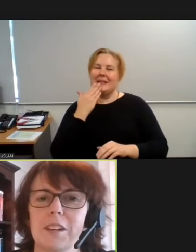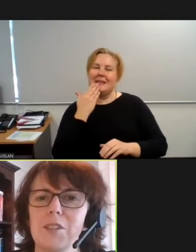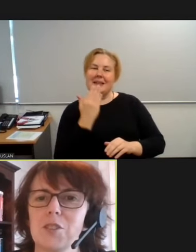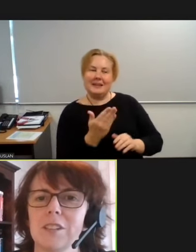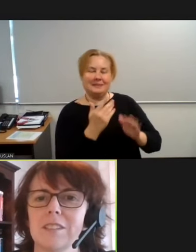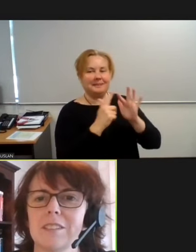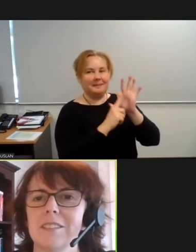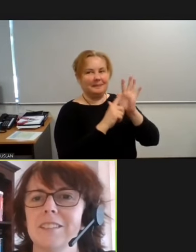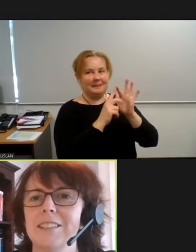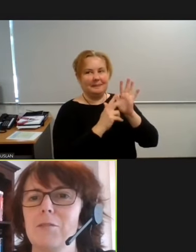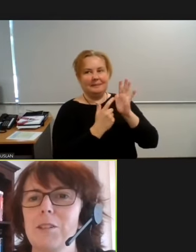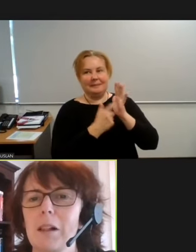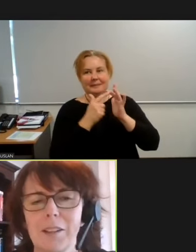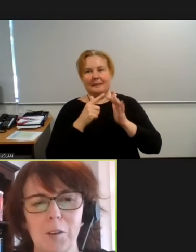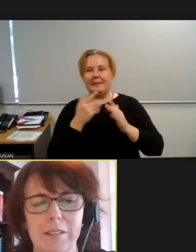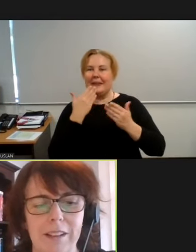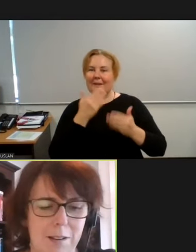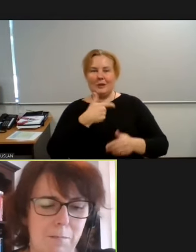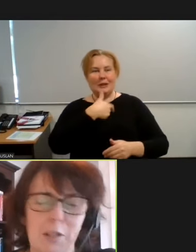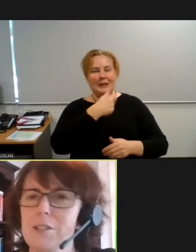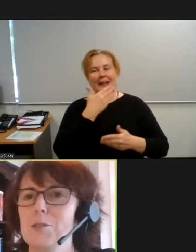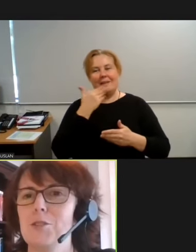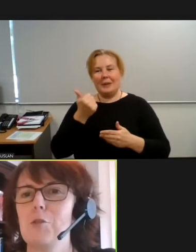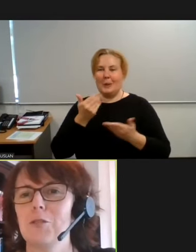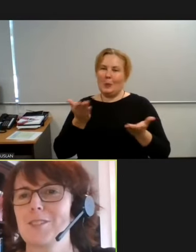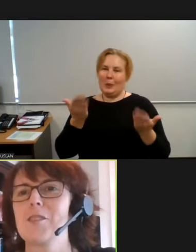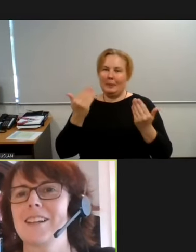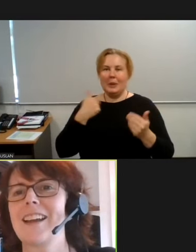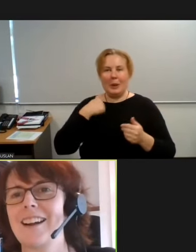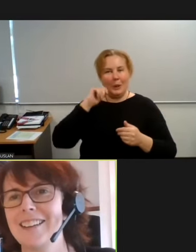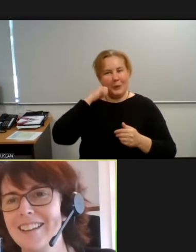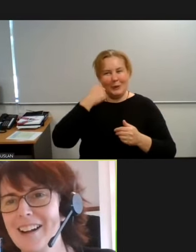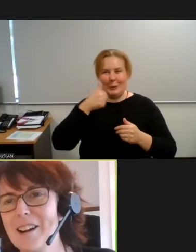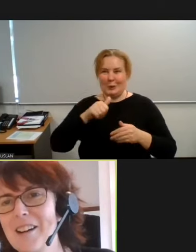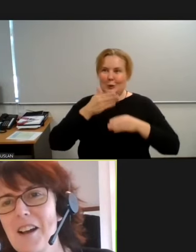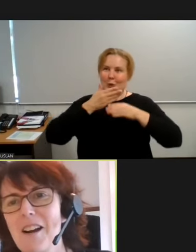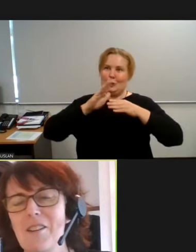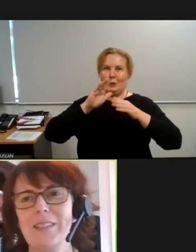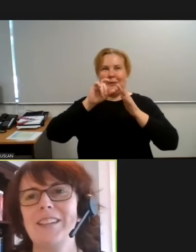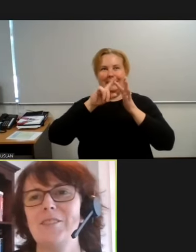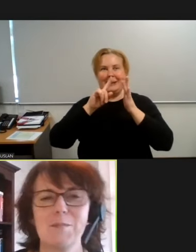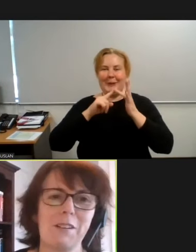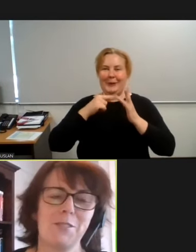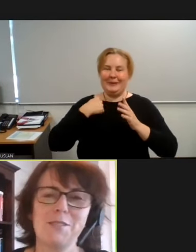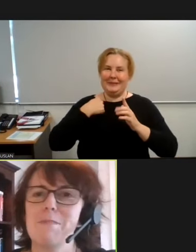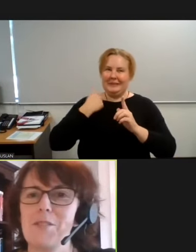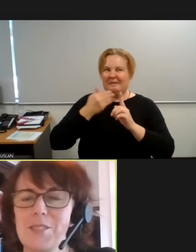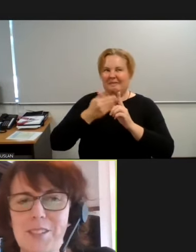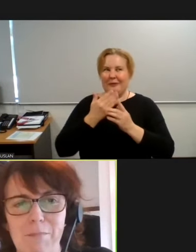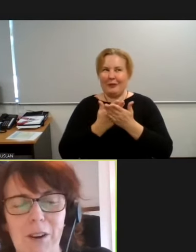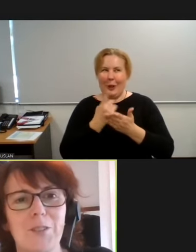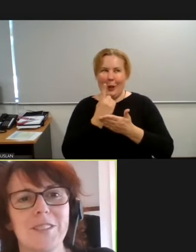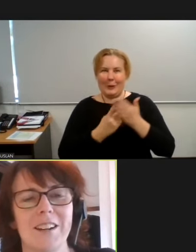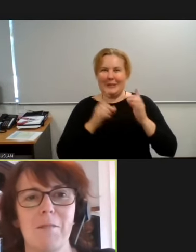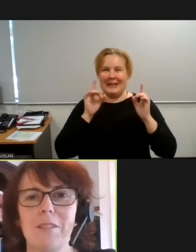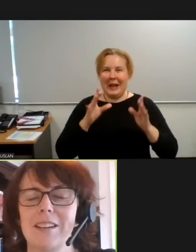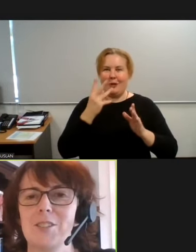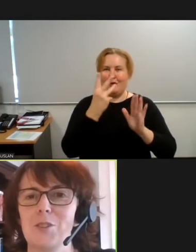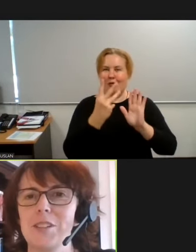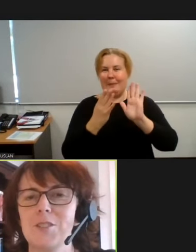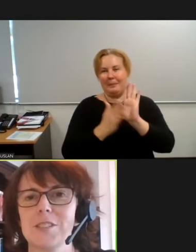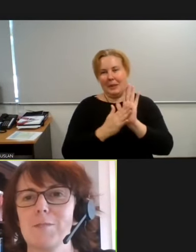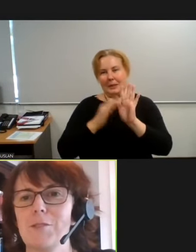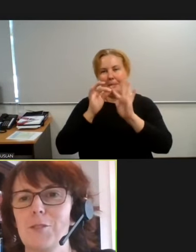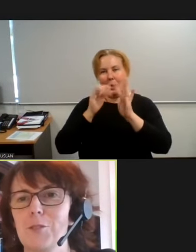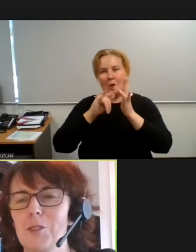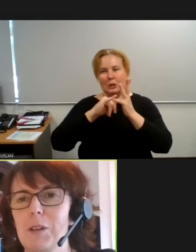the invitation and the lovely welcome. And yeah, I am going to use new for as long as I can. I've been here for about 3 months in post. And I